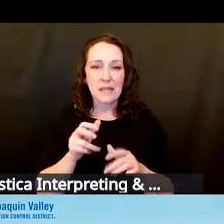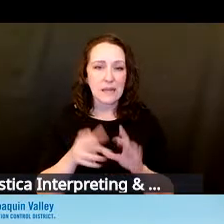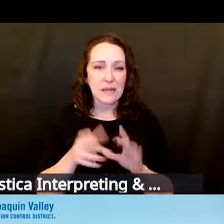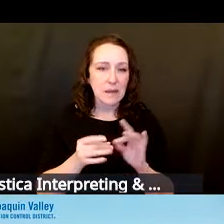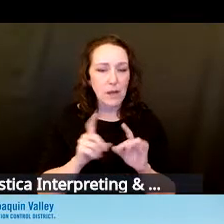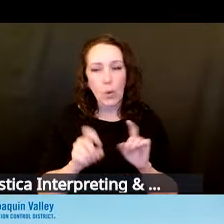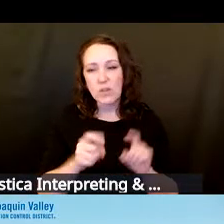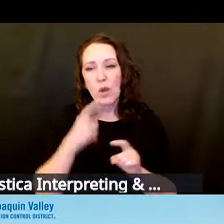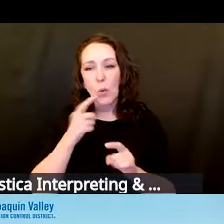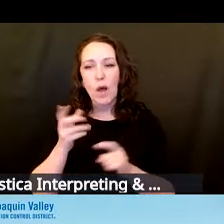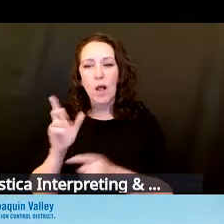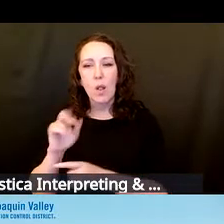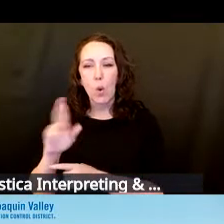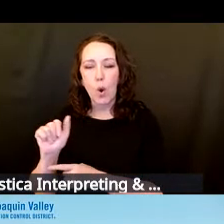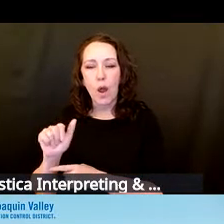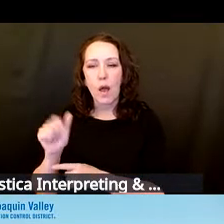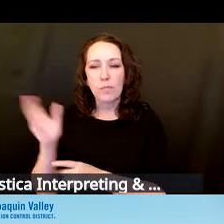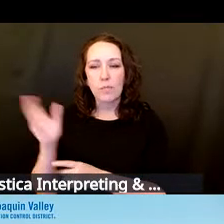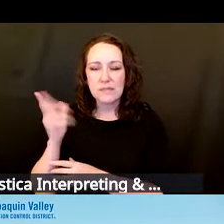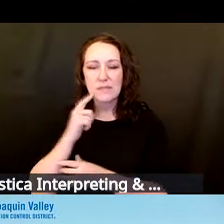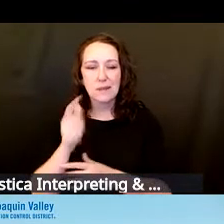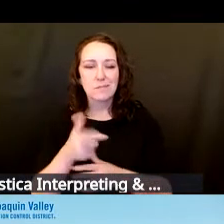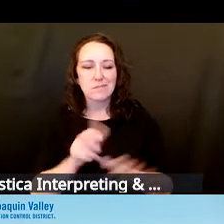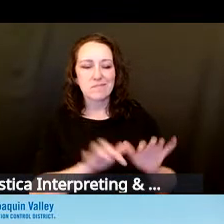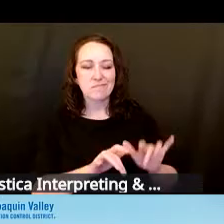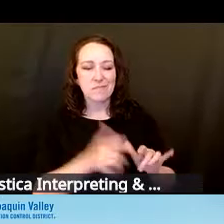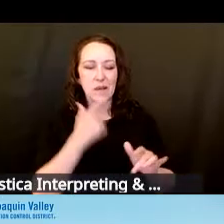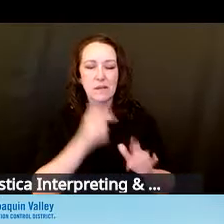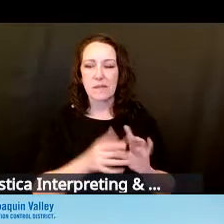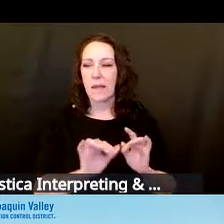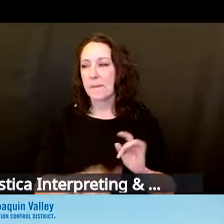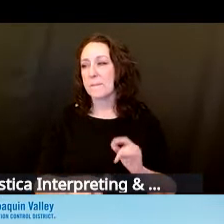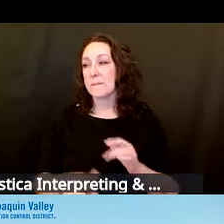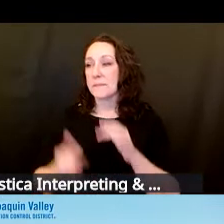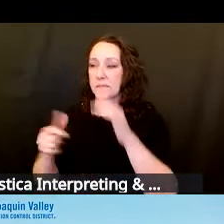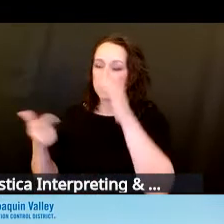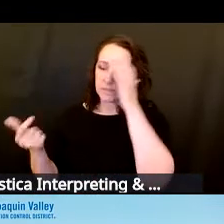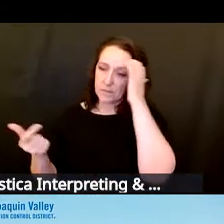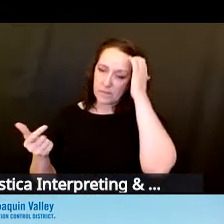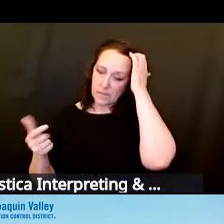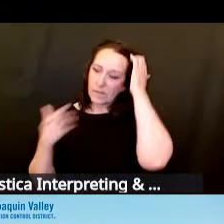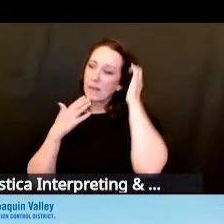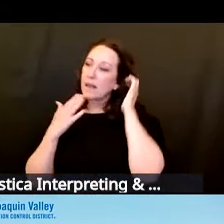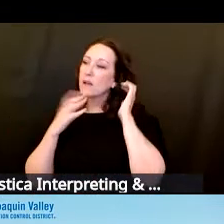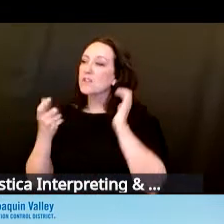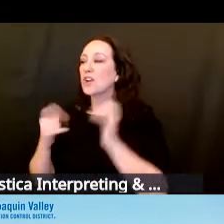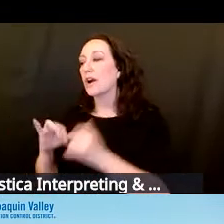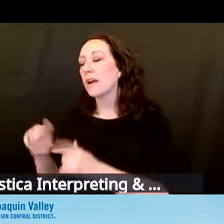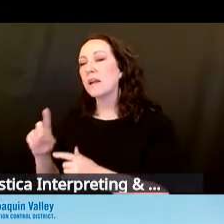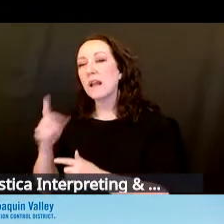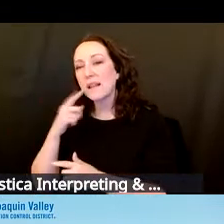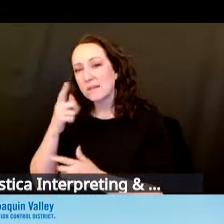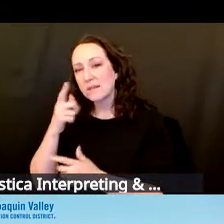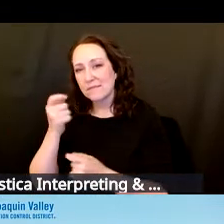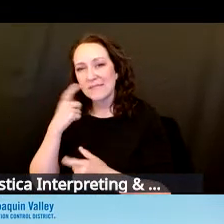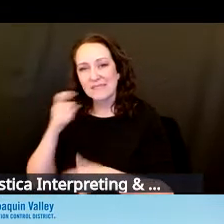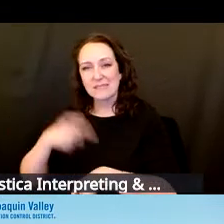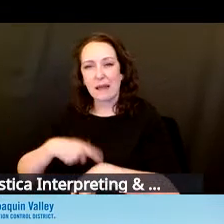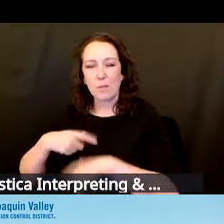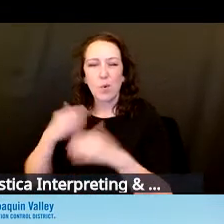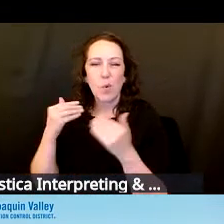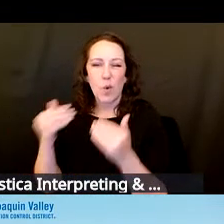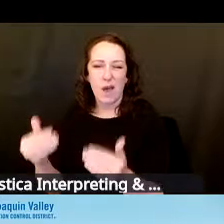presenting that. But I will now pass it to my colleague. Thank you, Jared. I think in the interest of time, we can go ahead